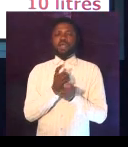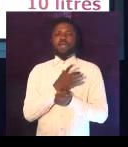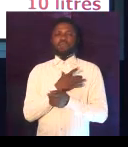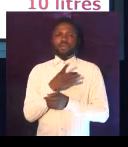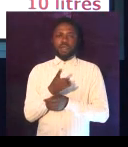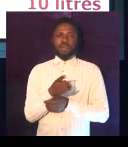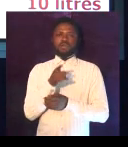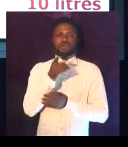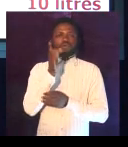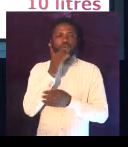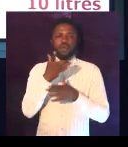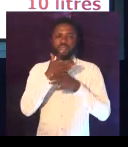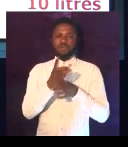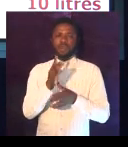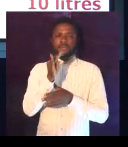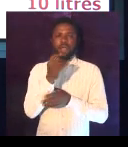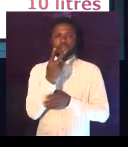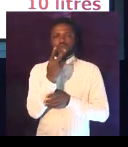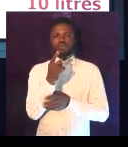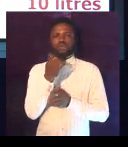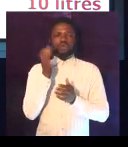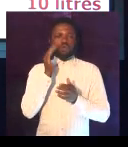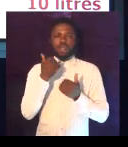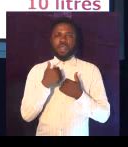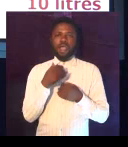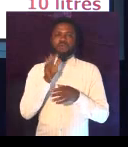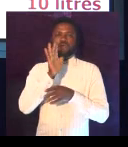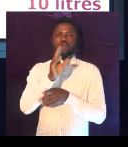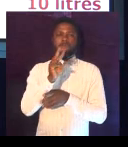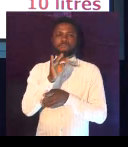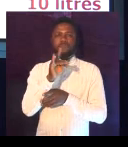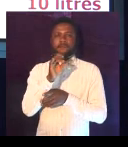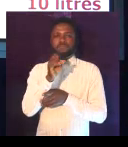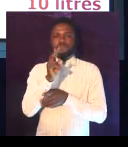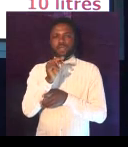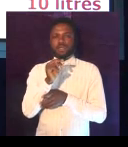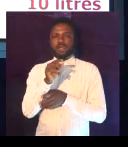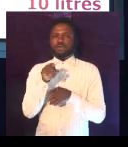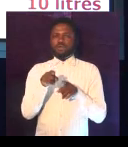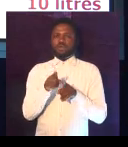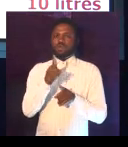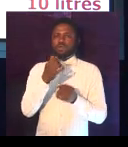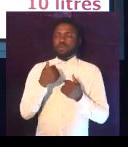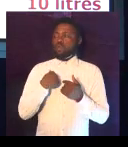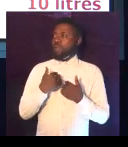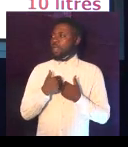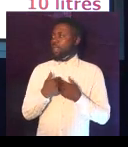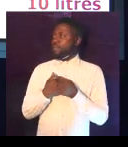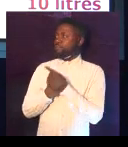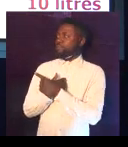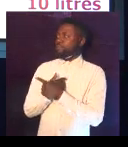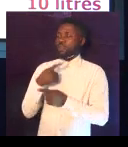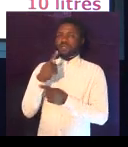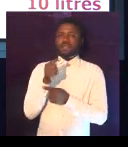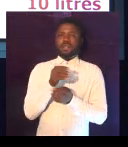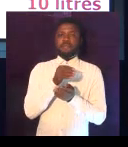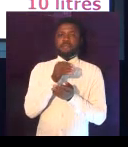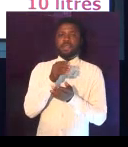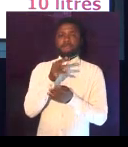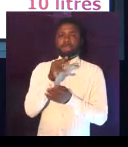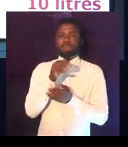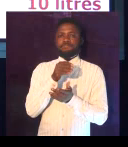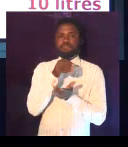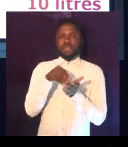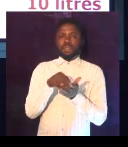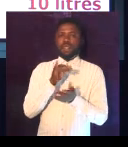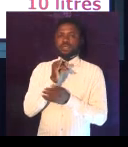and you divide by 2, you have your median. So here we see that the median is